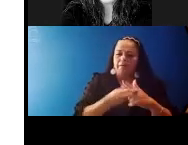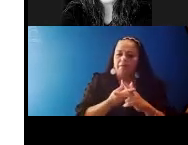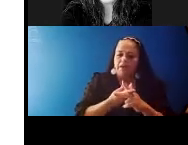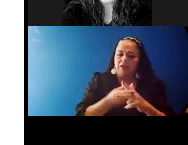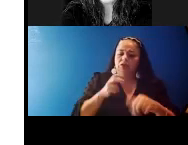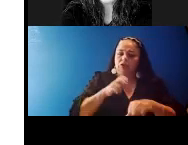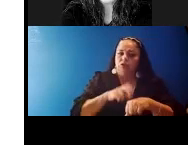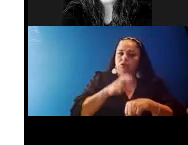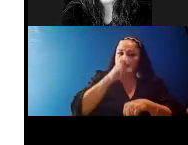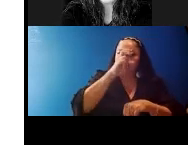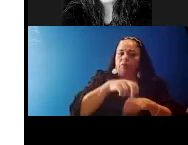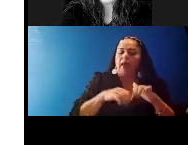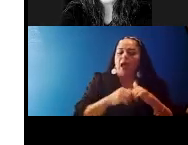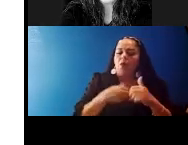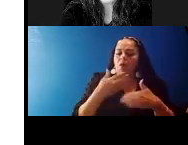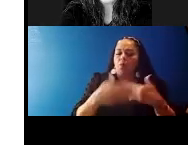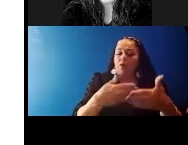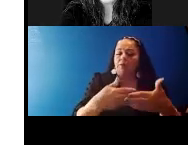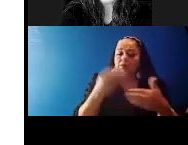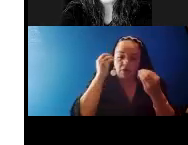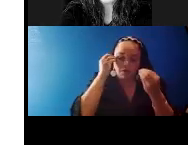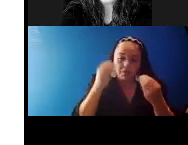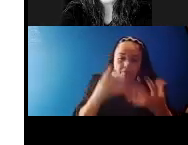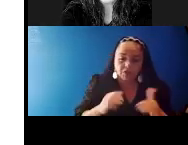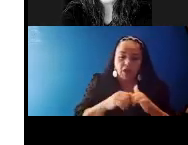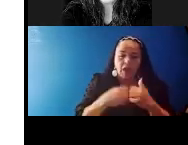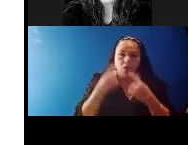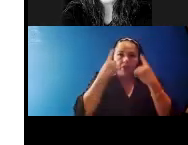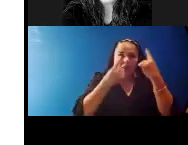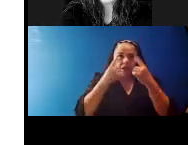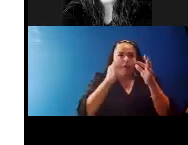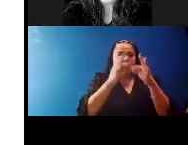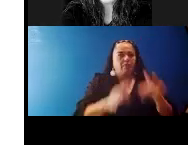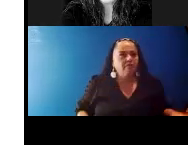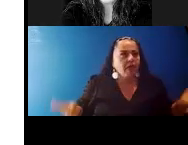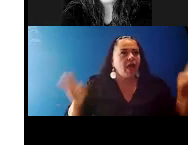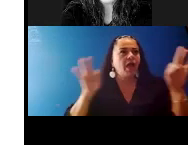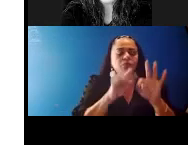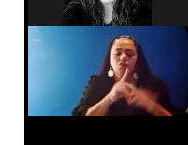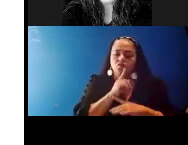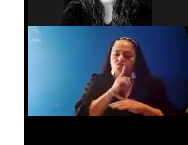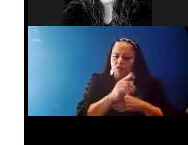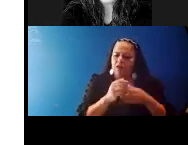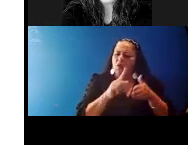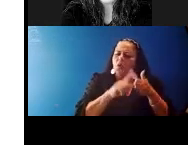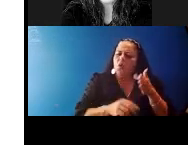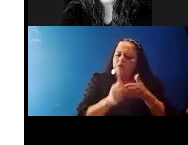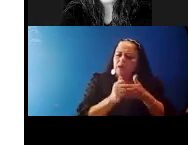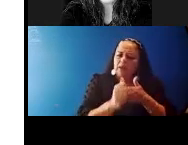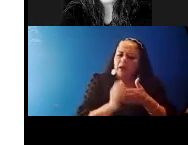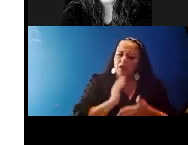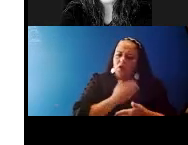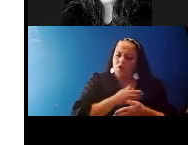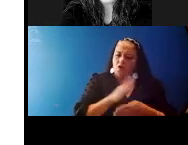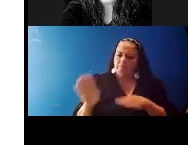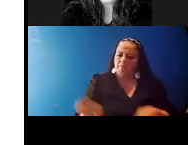we process information and how we think about it, what values do we hold, like really that are guiding some of our behaviors and